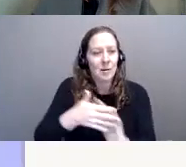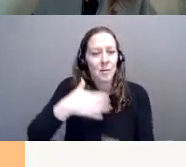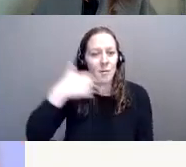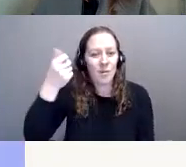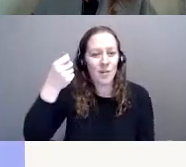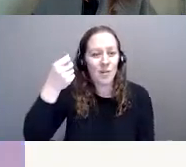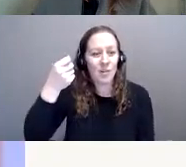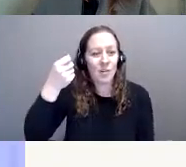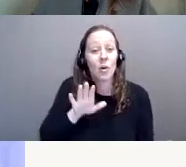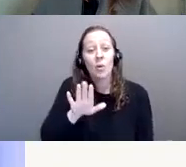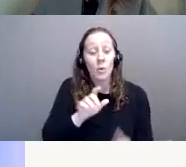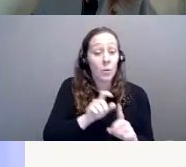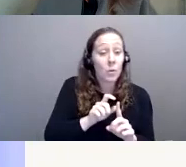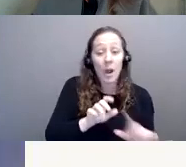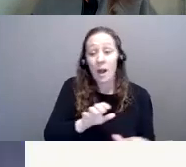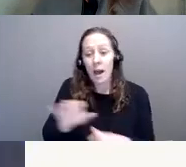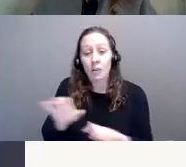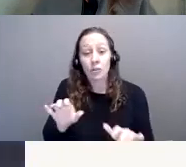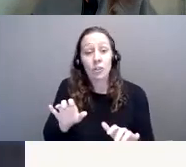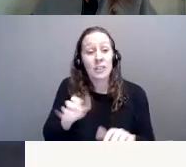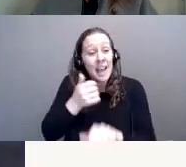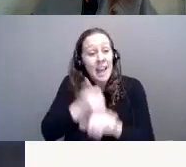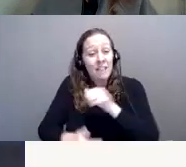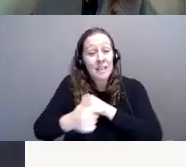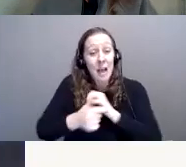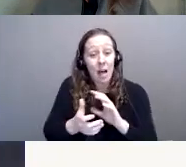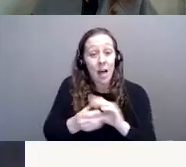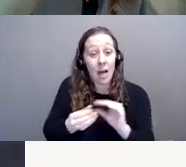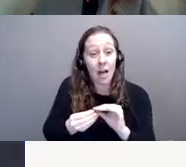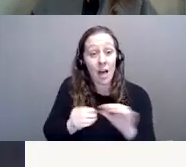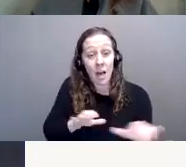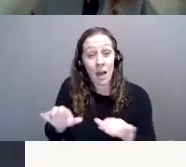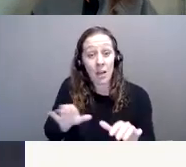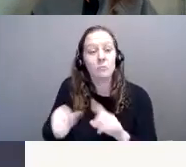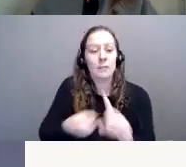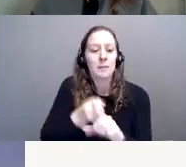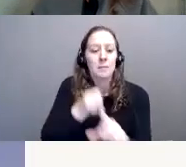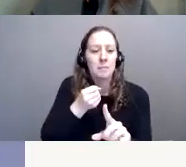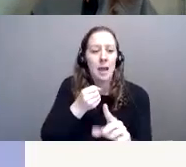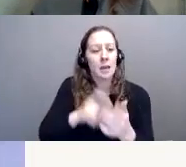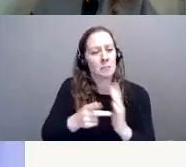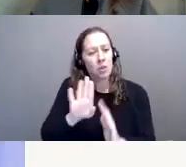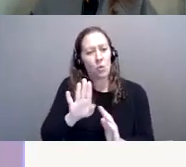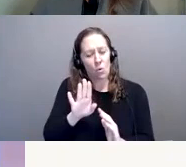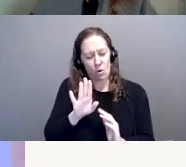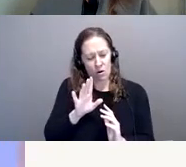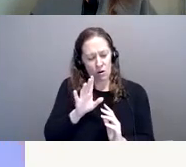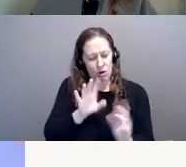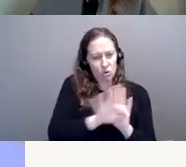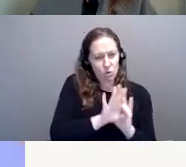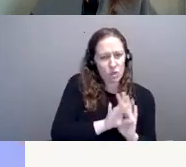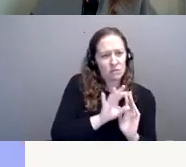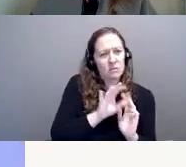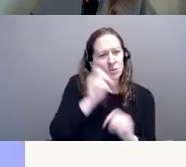every time. Every time. Be wise in your choices. Be thoughtful in your actions. Treat people today how